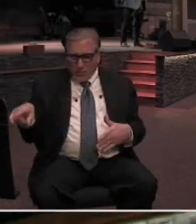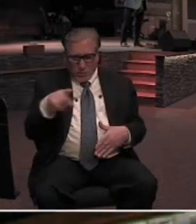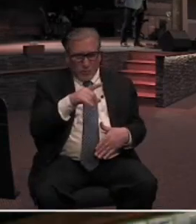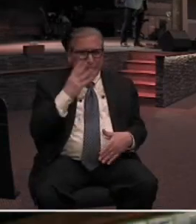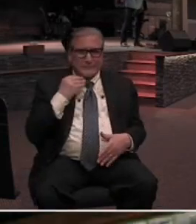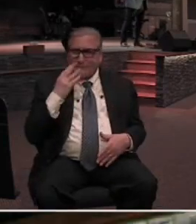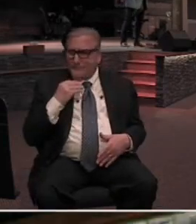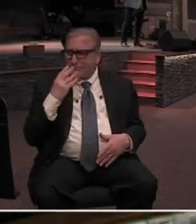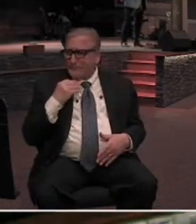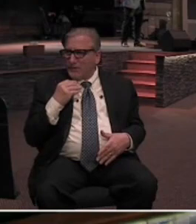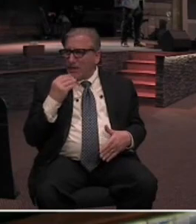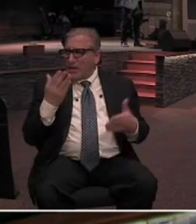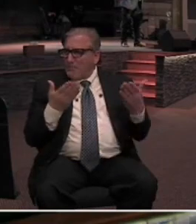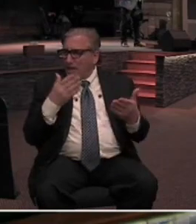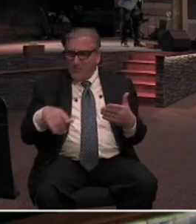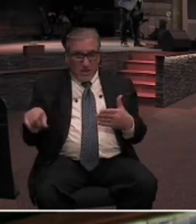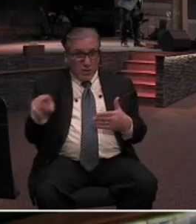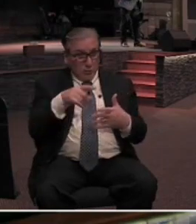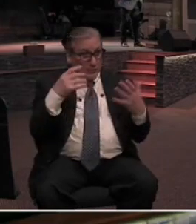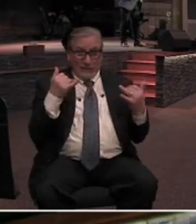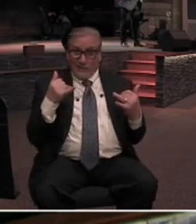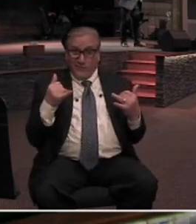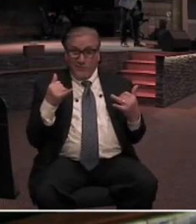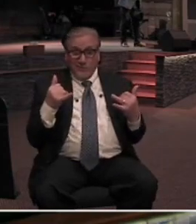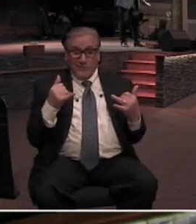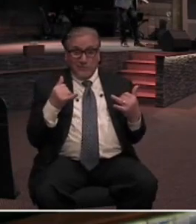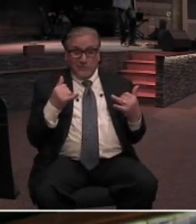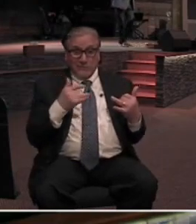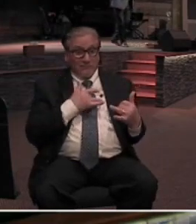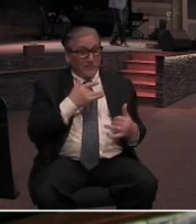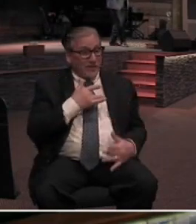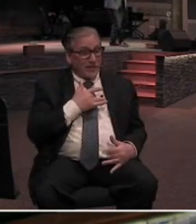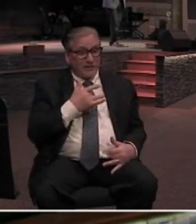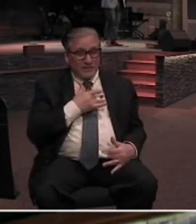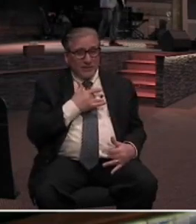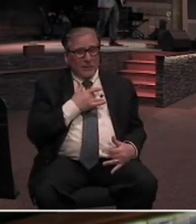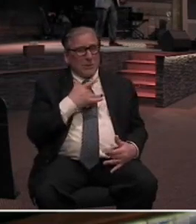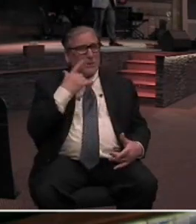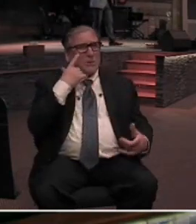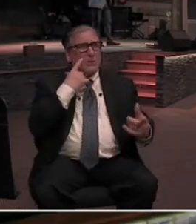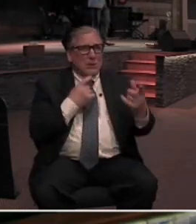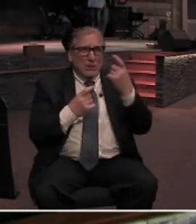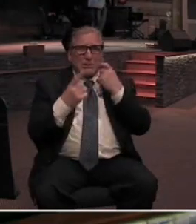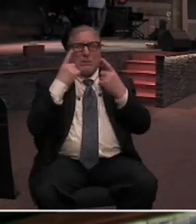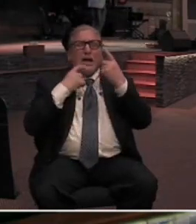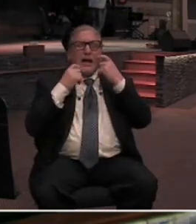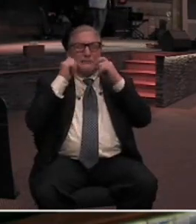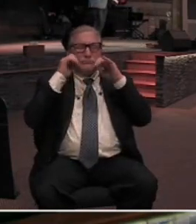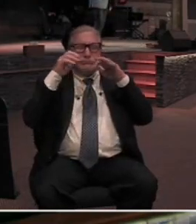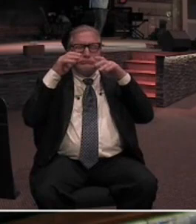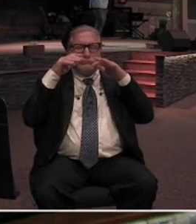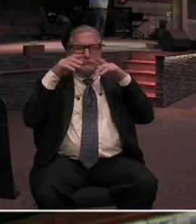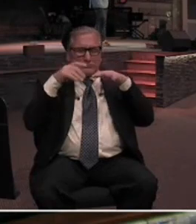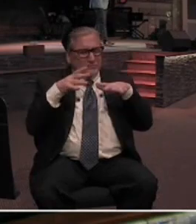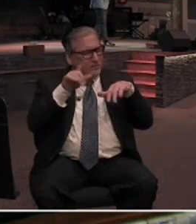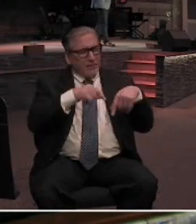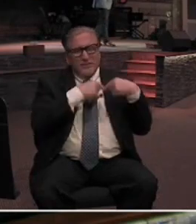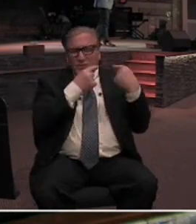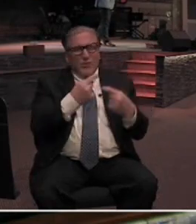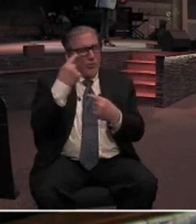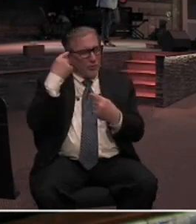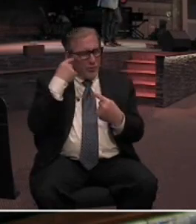places. Maybe you're in that place where you have cried until you thought your head was going to split